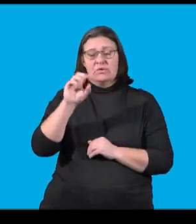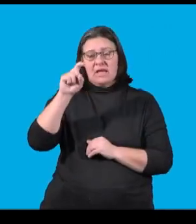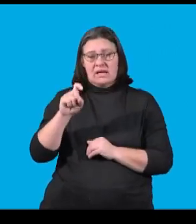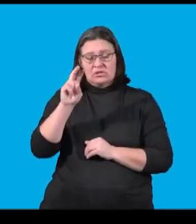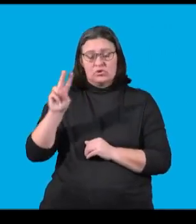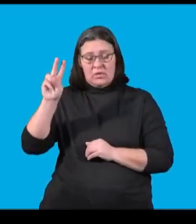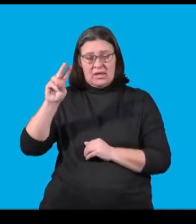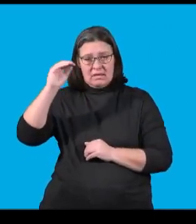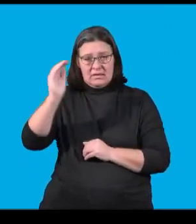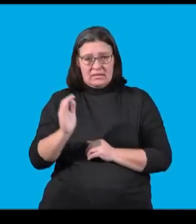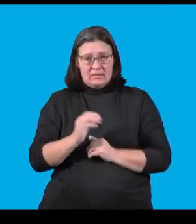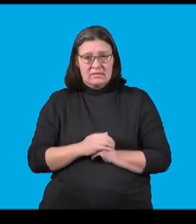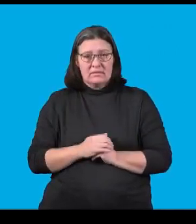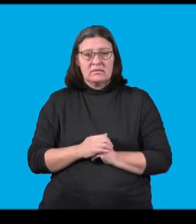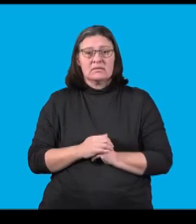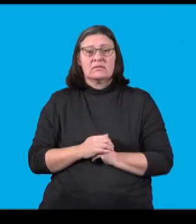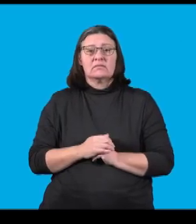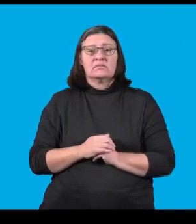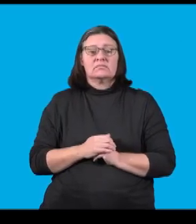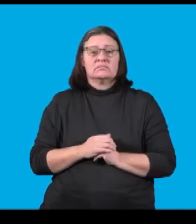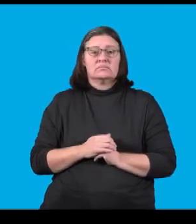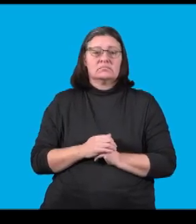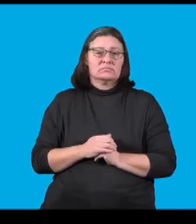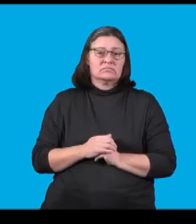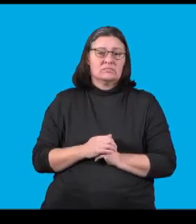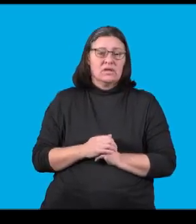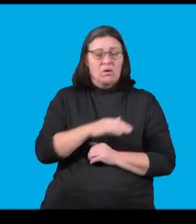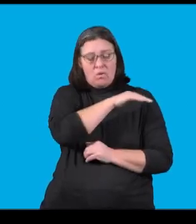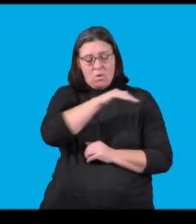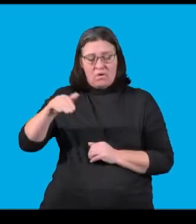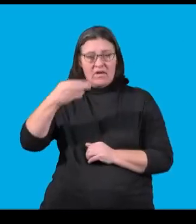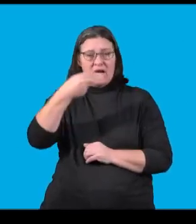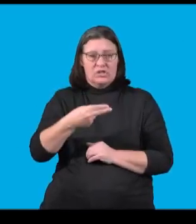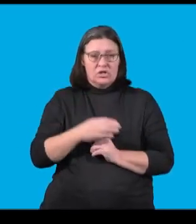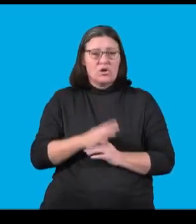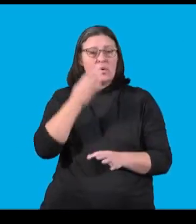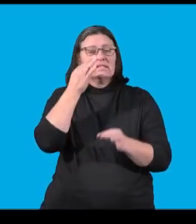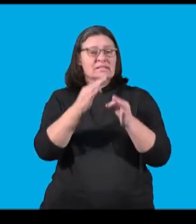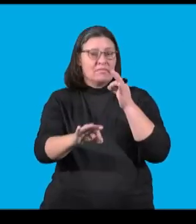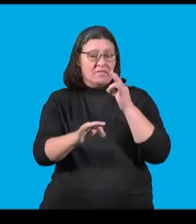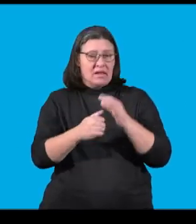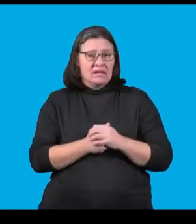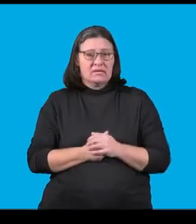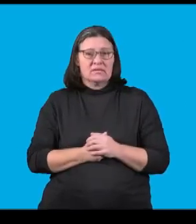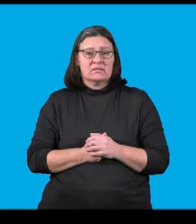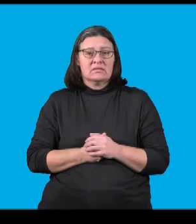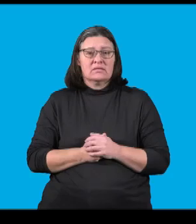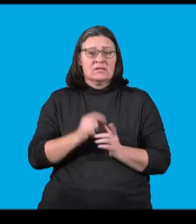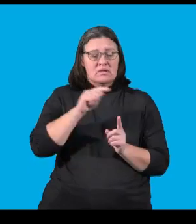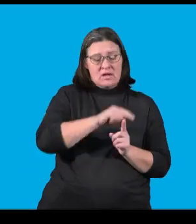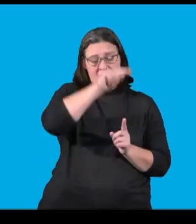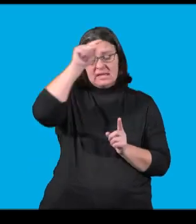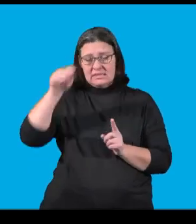negative 3x squared. And this whole thing is all over h. We now simplify by timesing